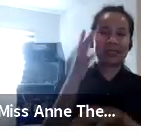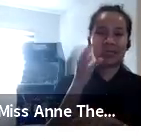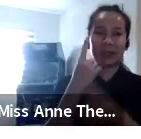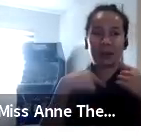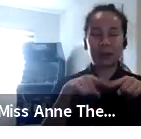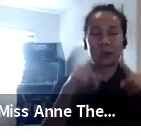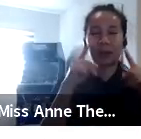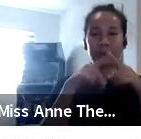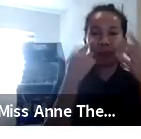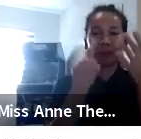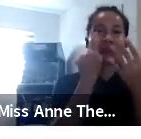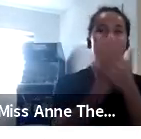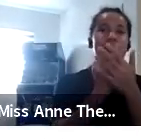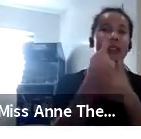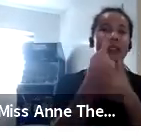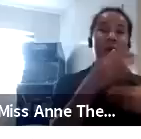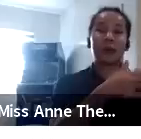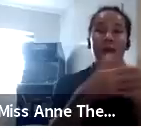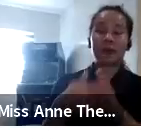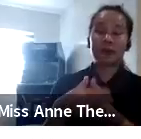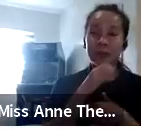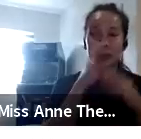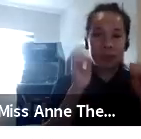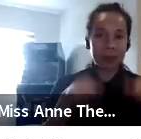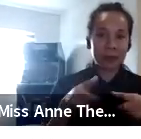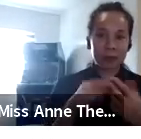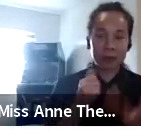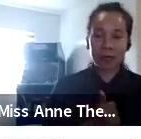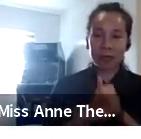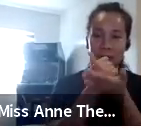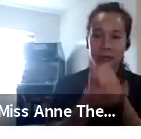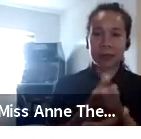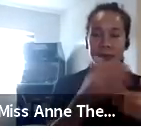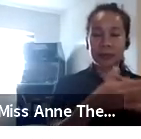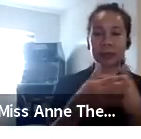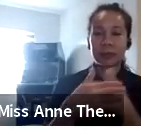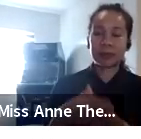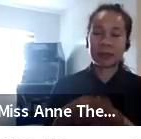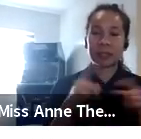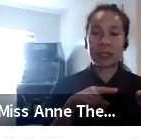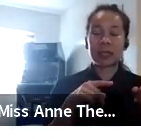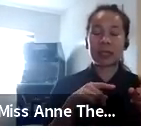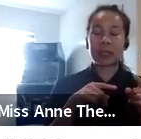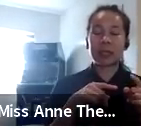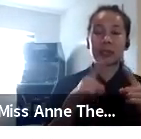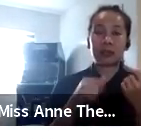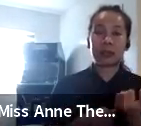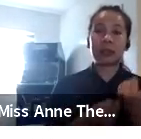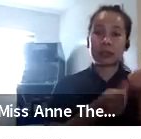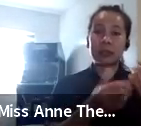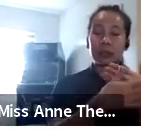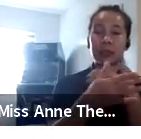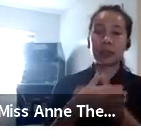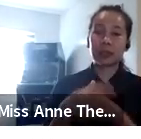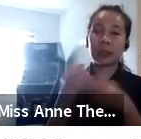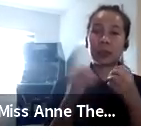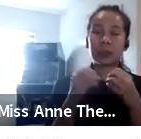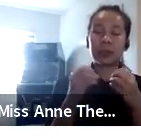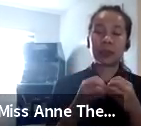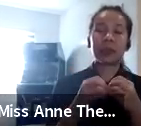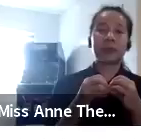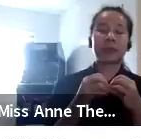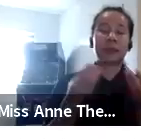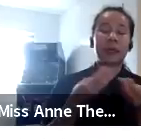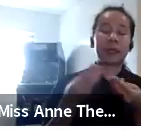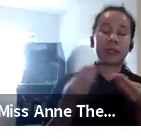able to reach the community and be able to help the community, assist the community. So it's more of people organization and